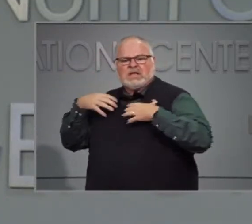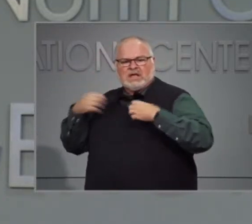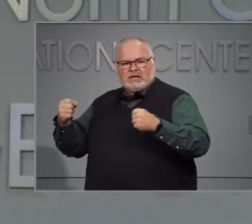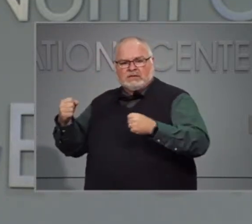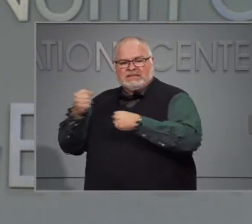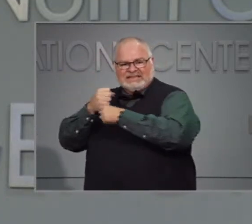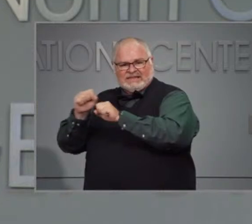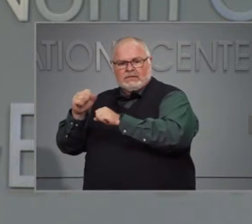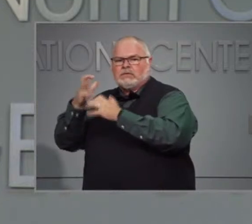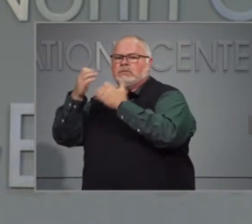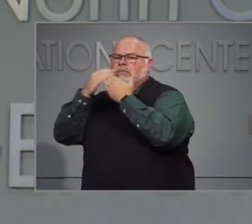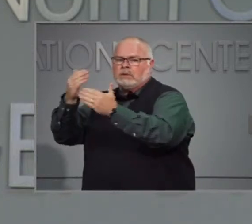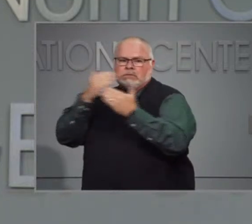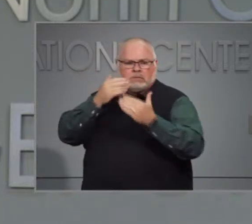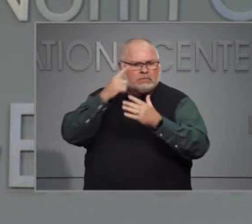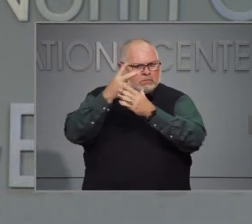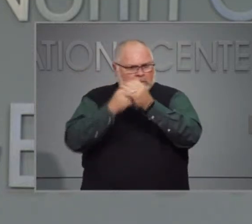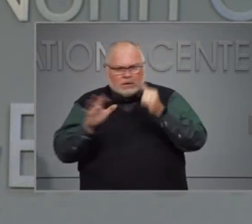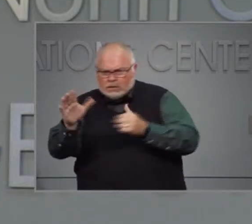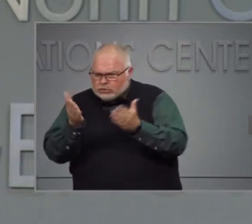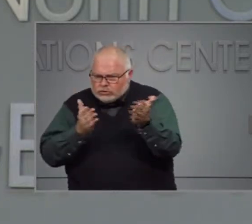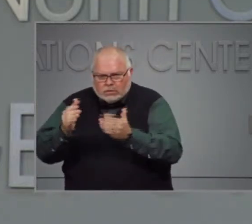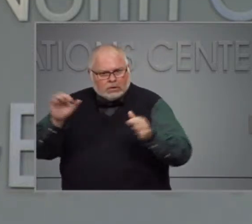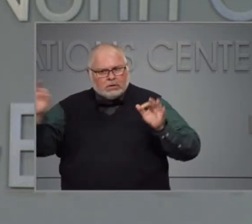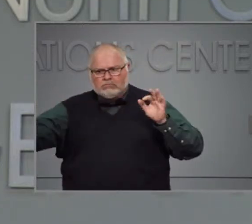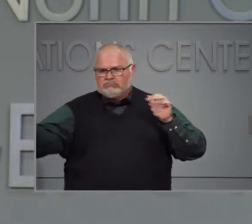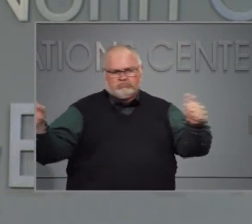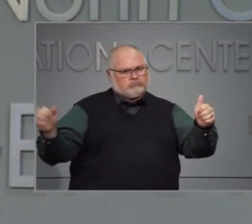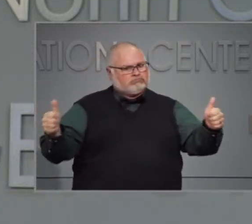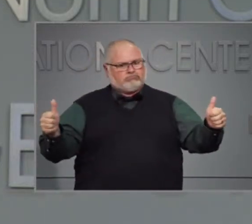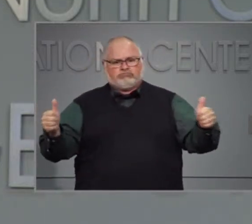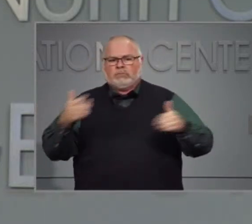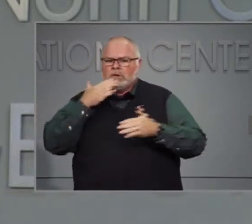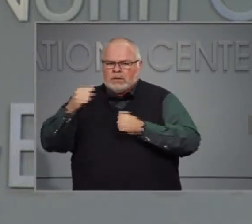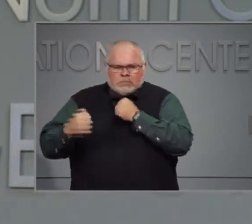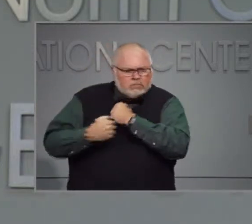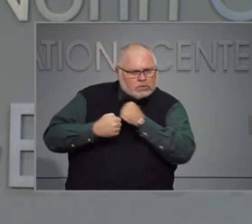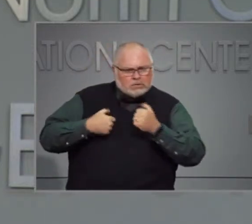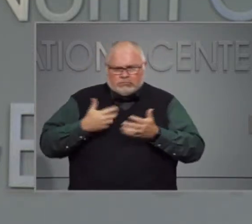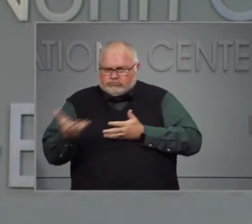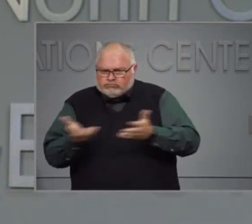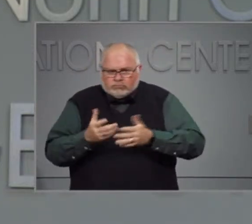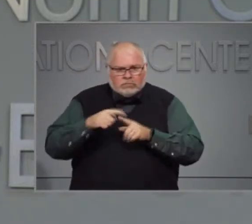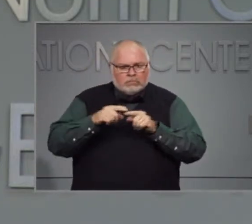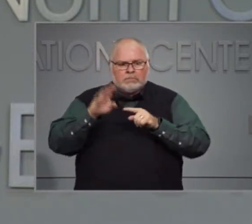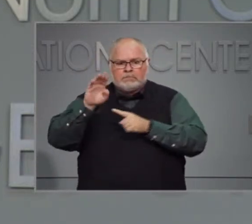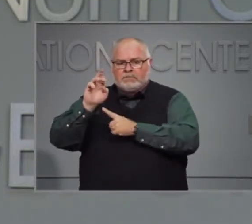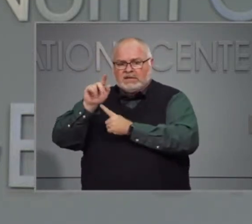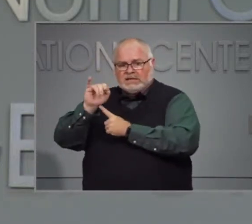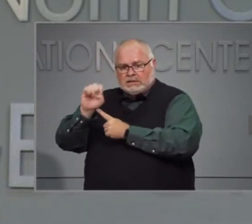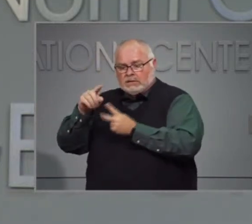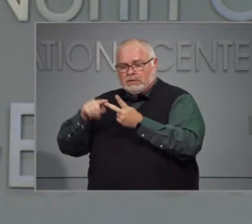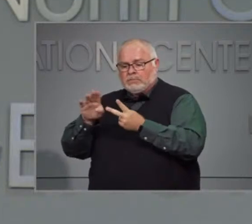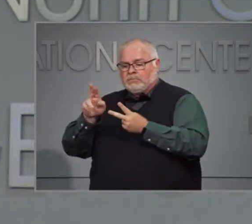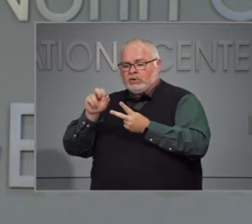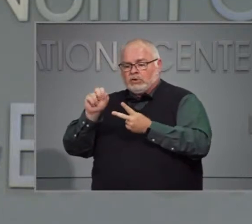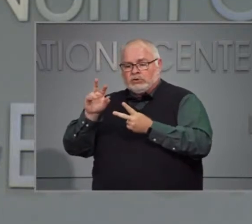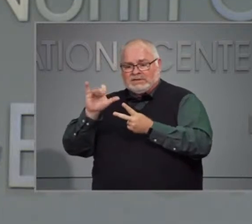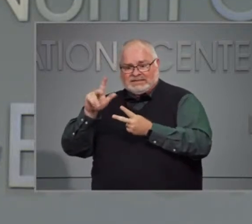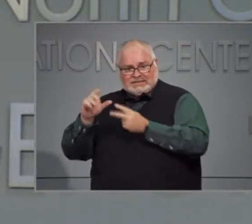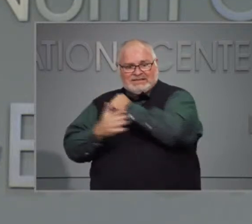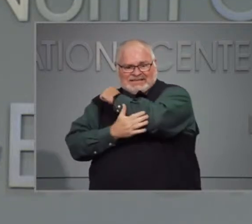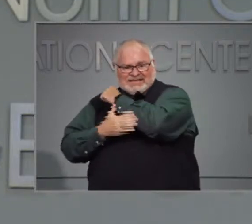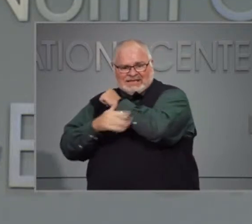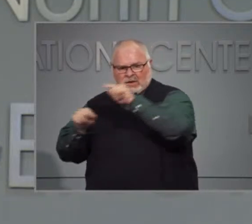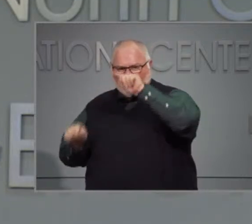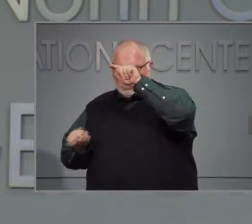them for their service. Support is still being provided to Bertie and Brunswick counties, which sustained major damage.